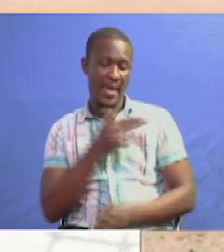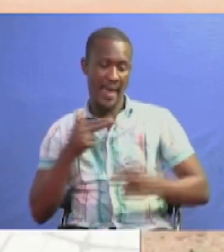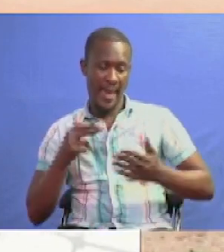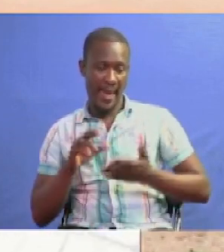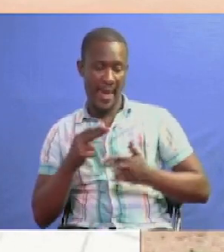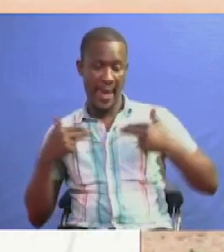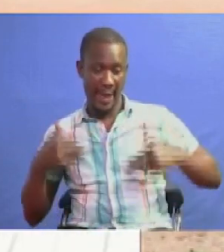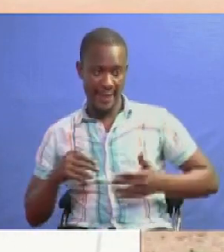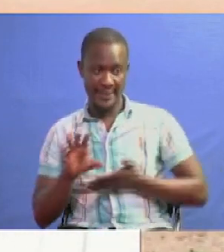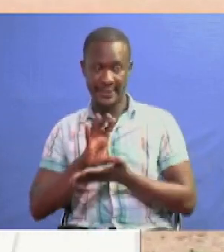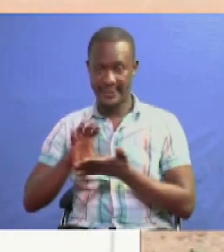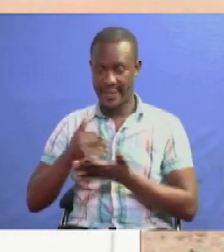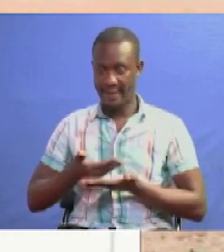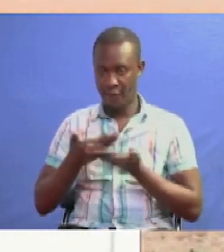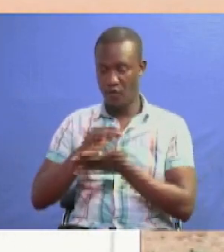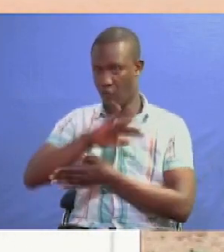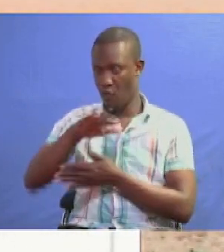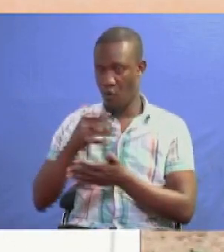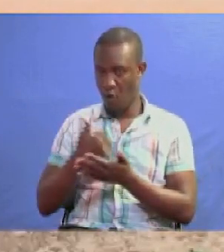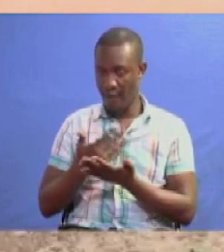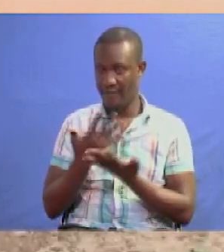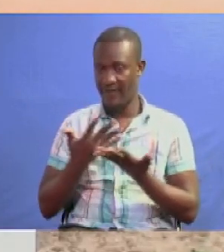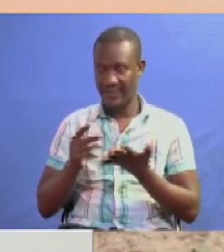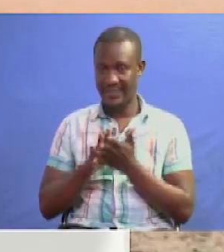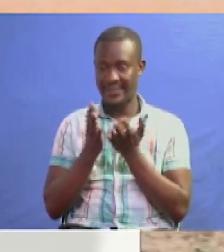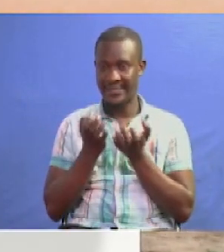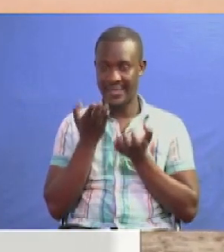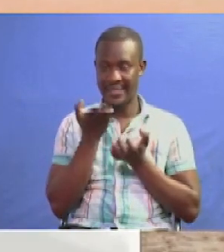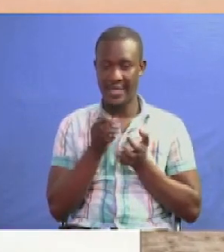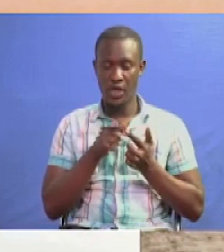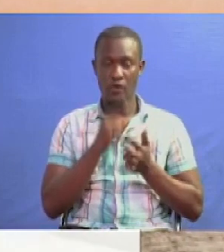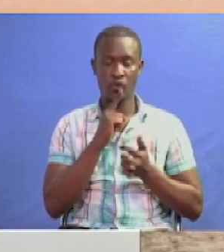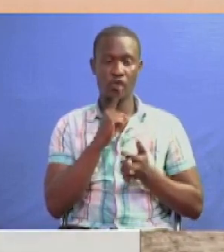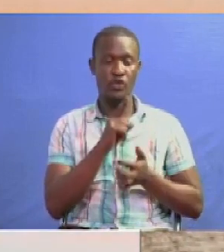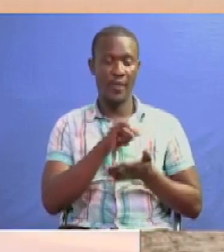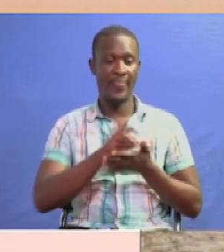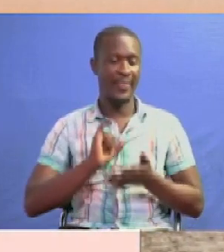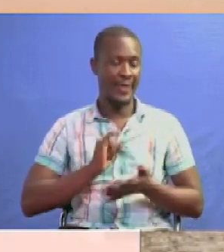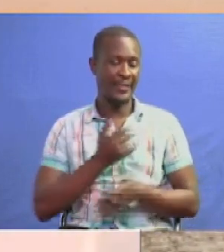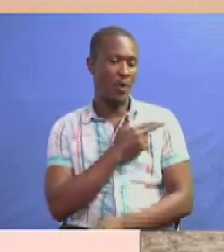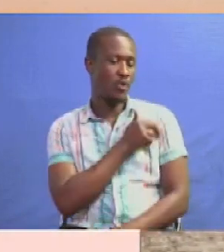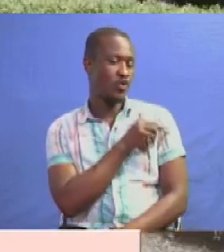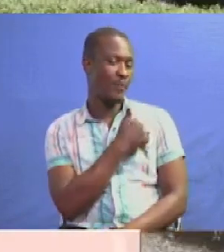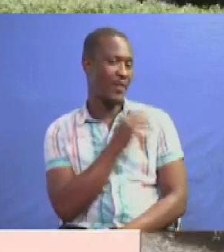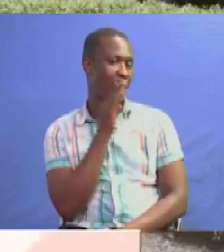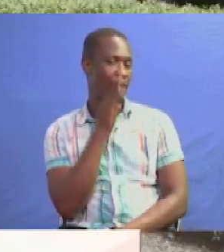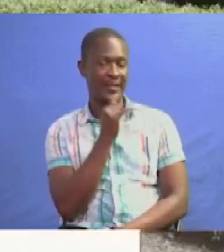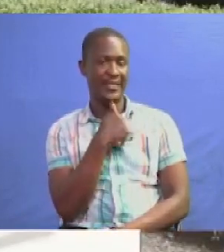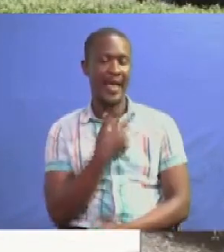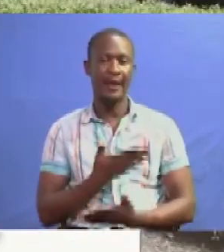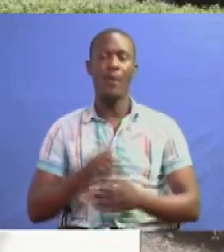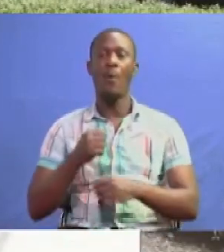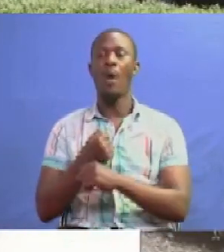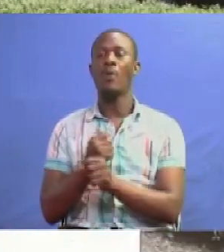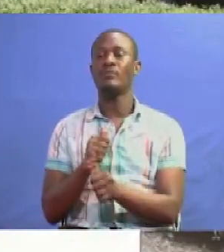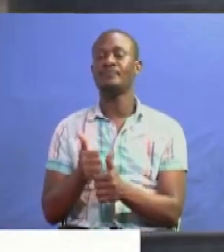also equipped the facility with all the necessary items that are needed to make sure that our maternity is complete and functional. Health